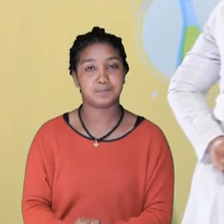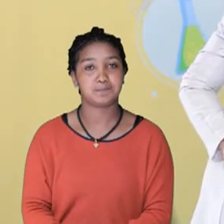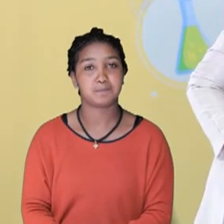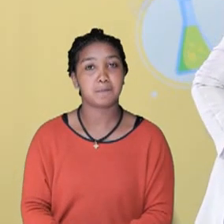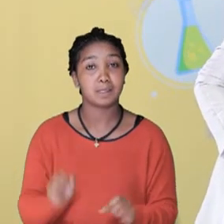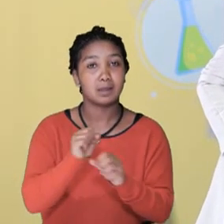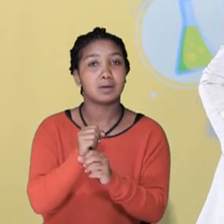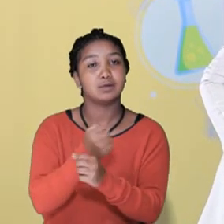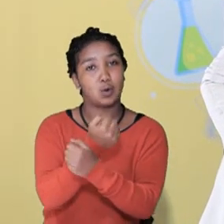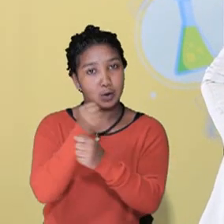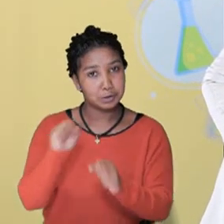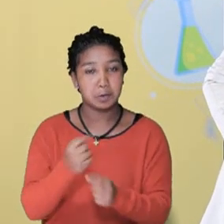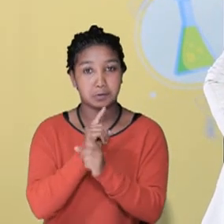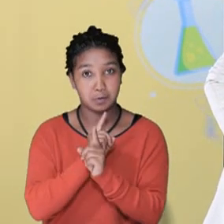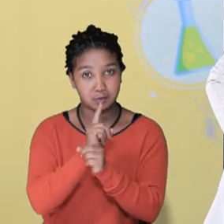Solution.